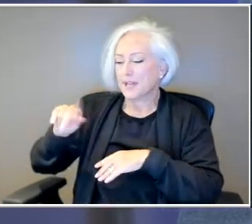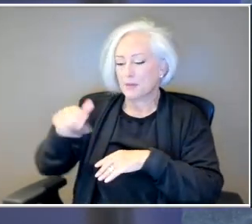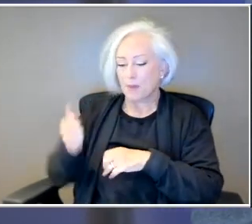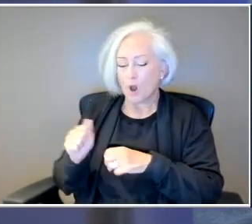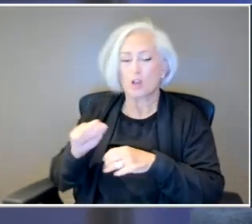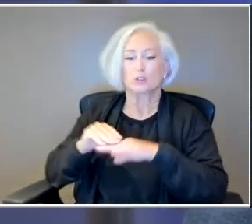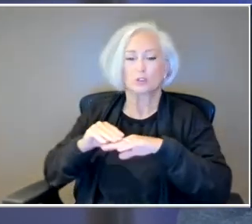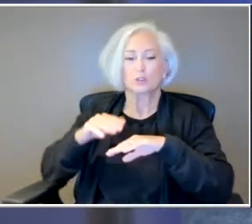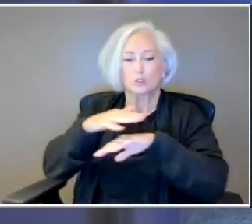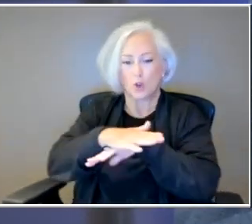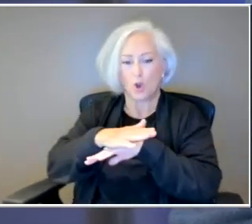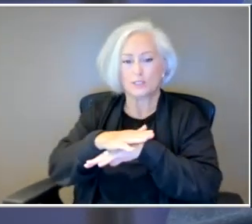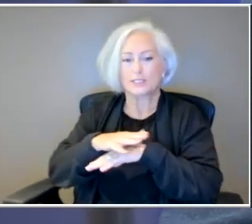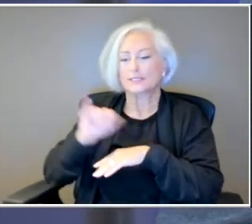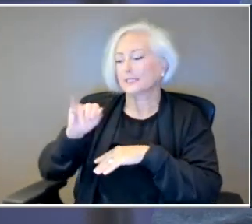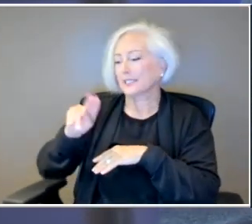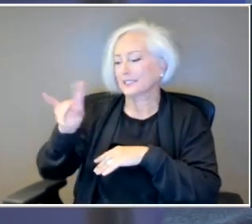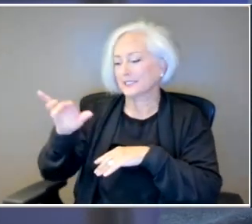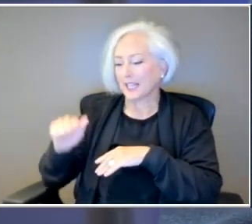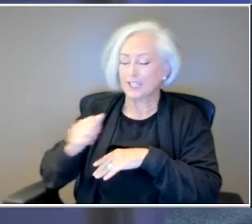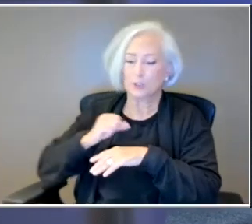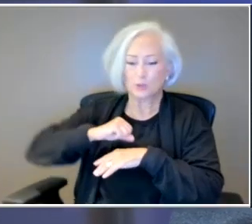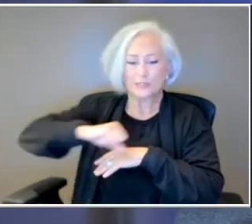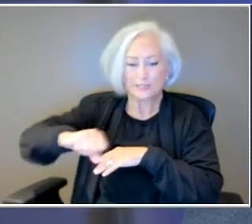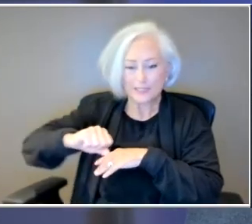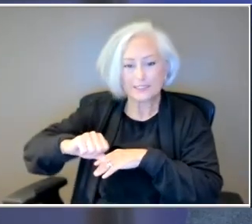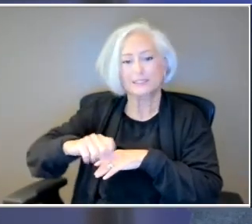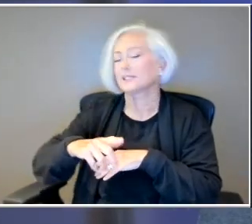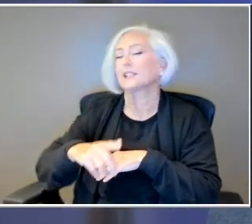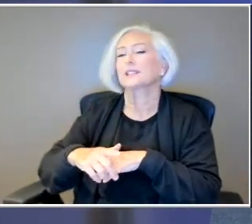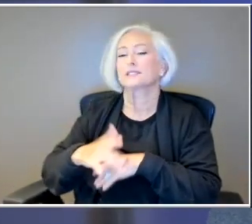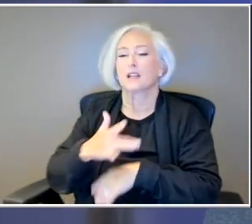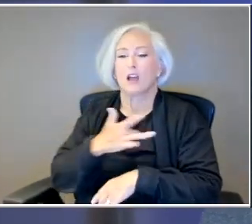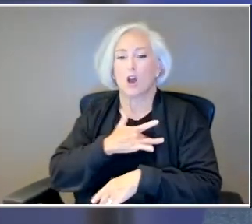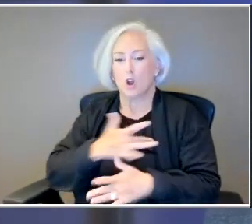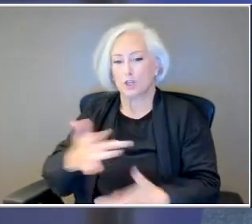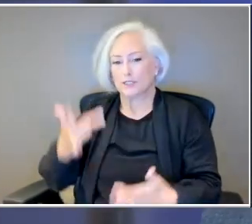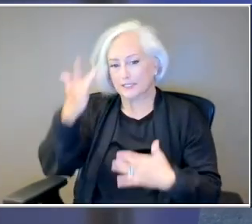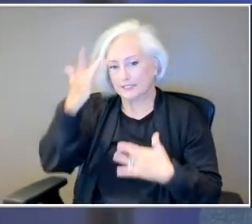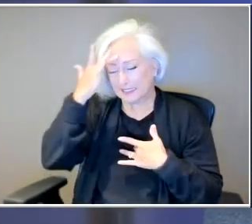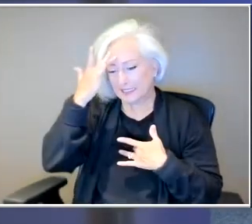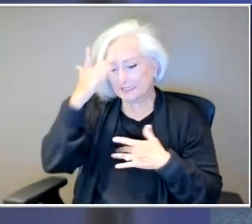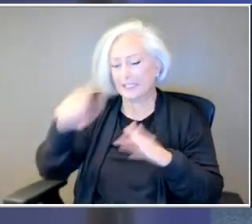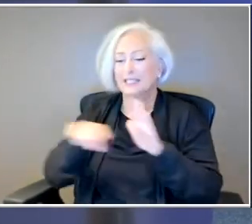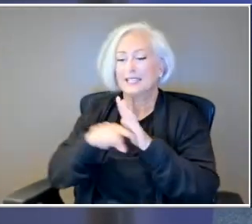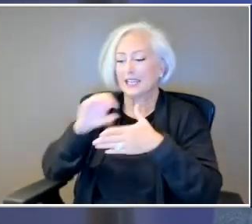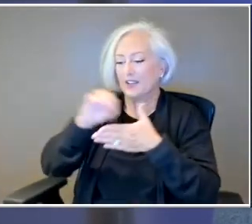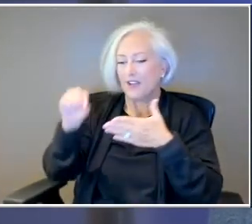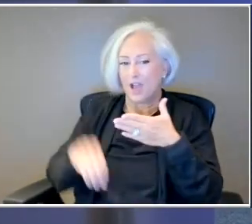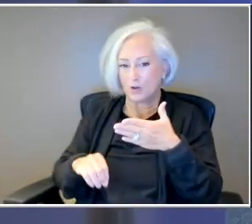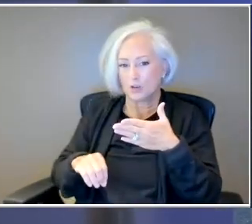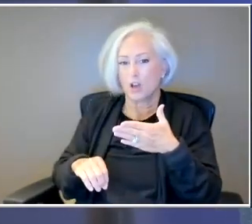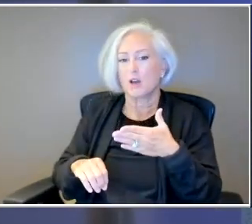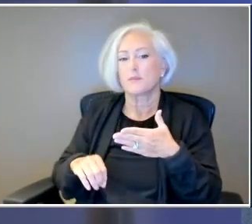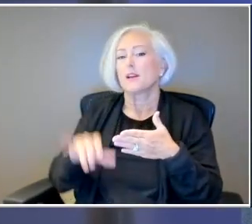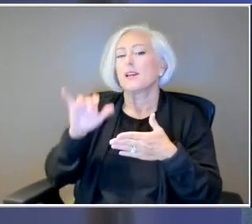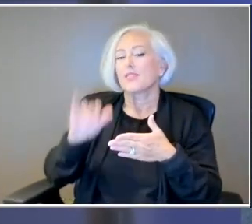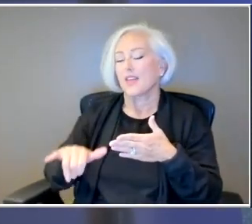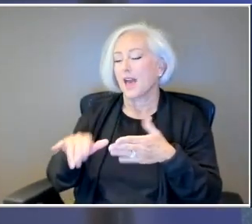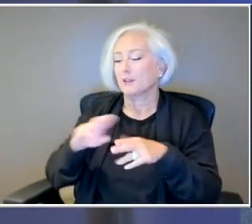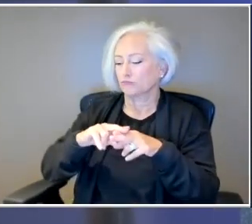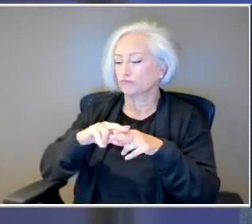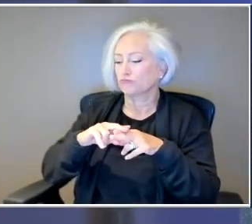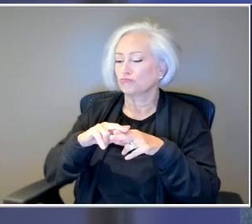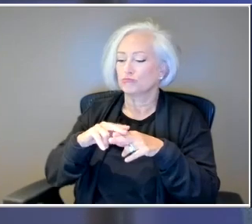things that cause cardiovascular disease and negative health outcomes, that it's probably most likely the loss of adipose. But there is